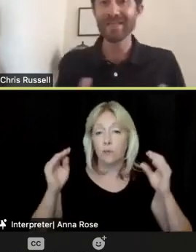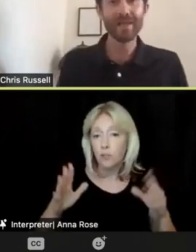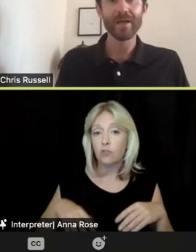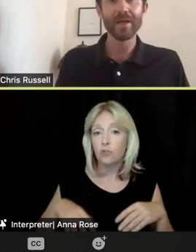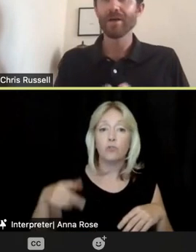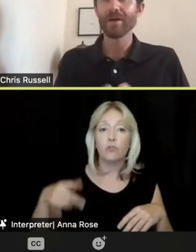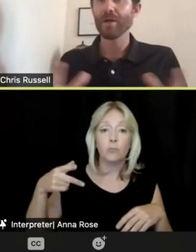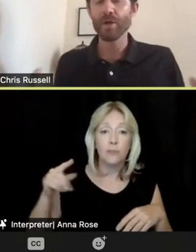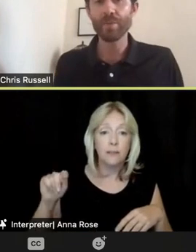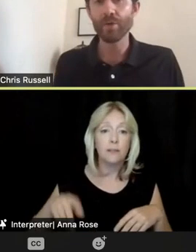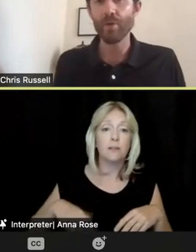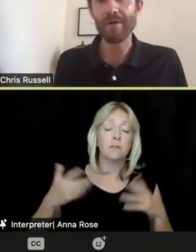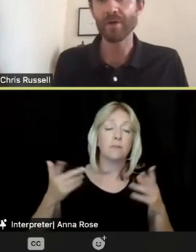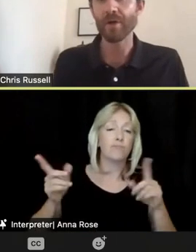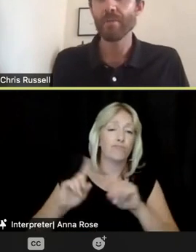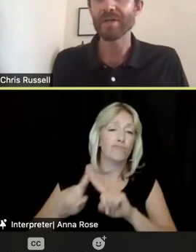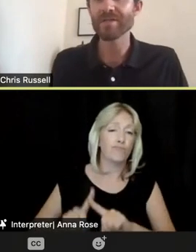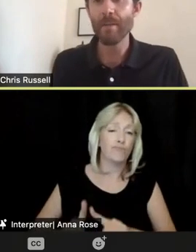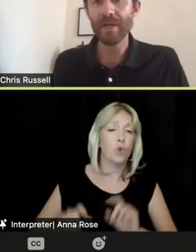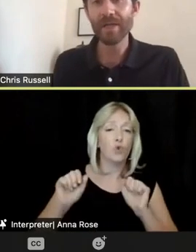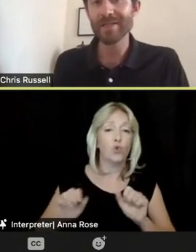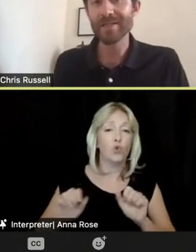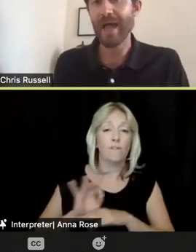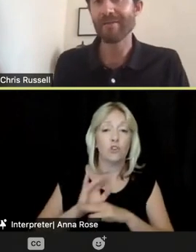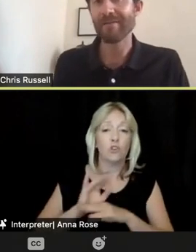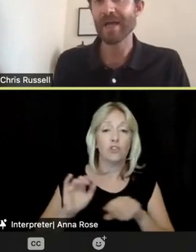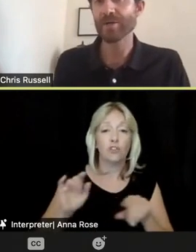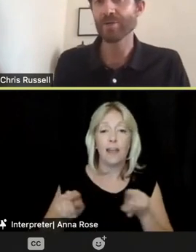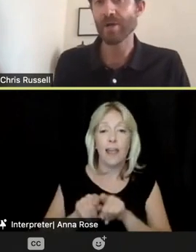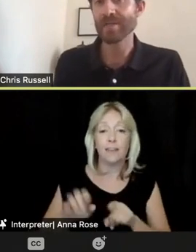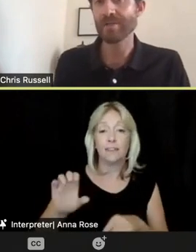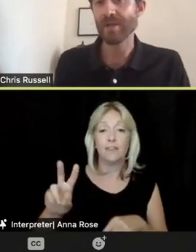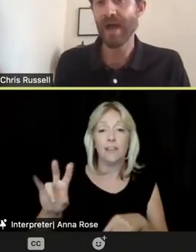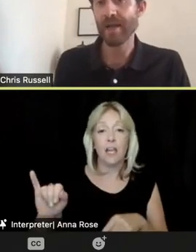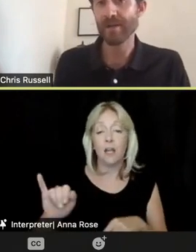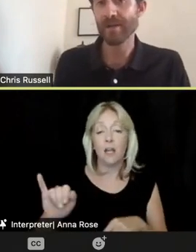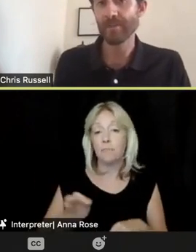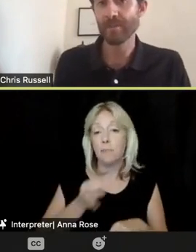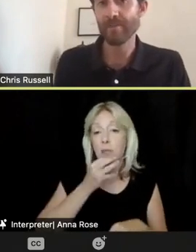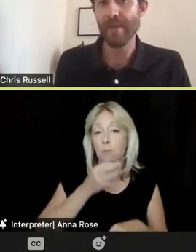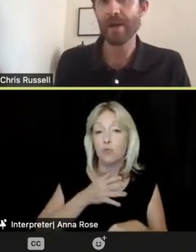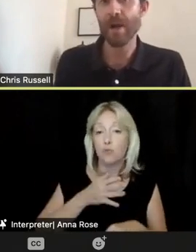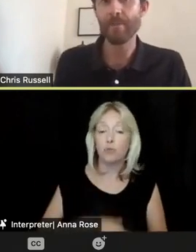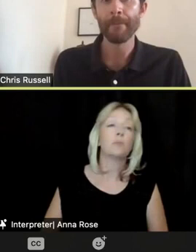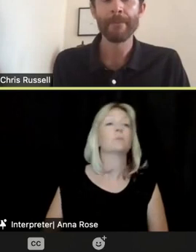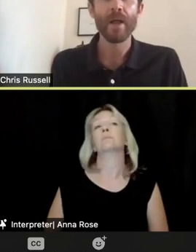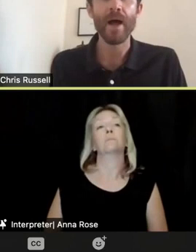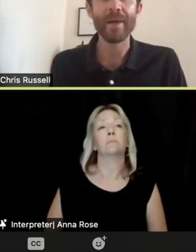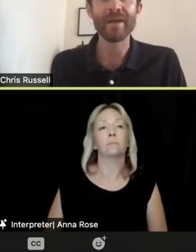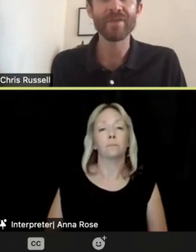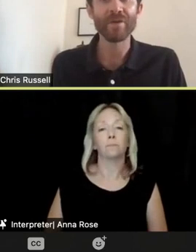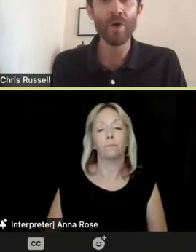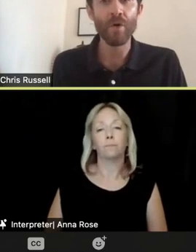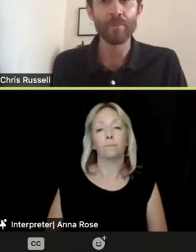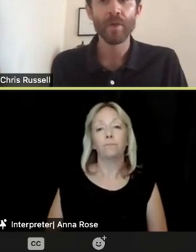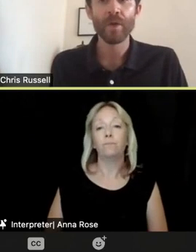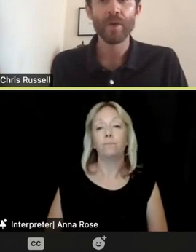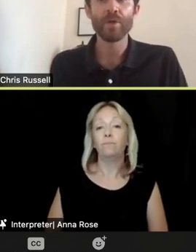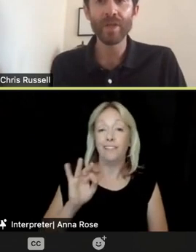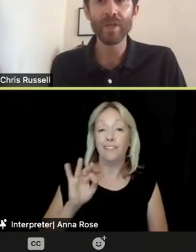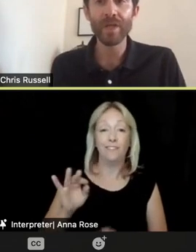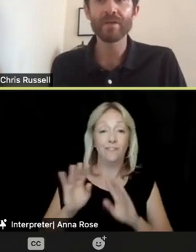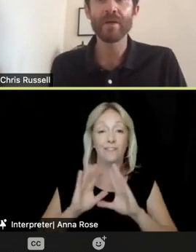a PT. It could be whoever. But somebody needs to have that strong CVI background. And if they